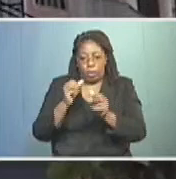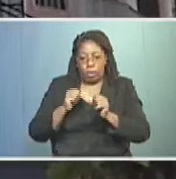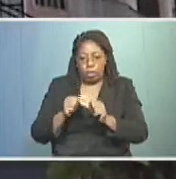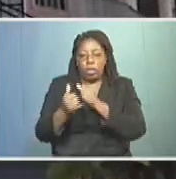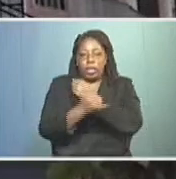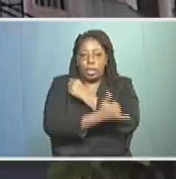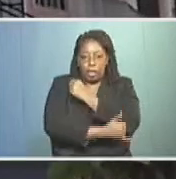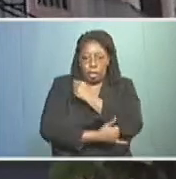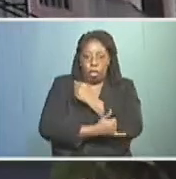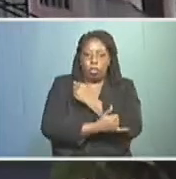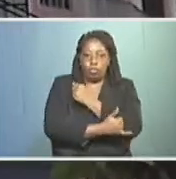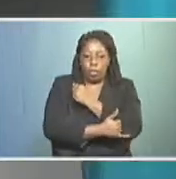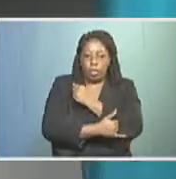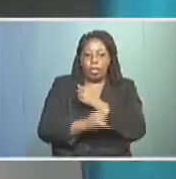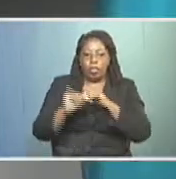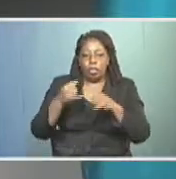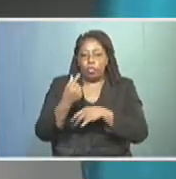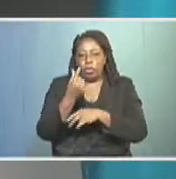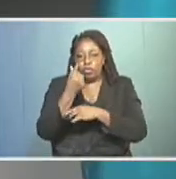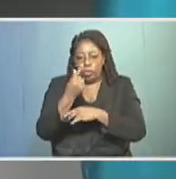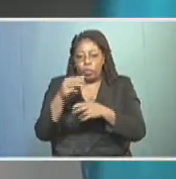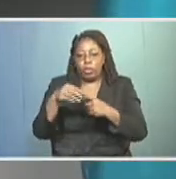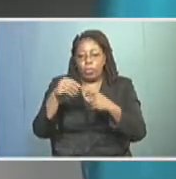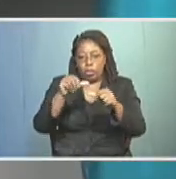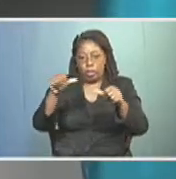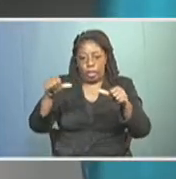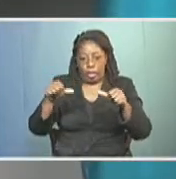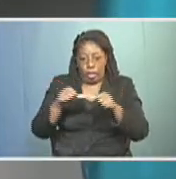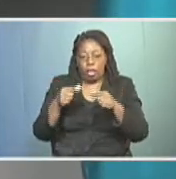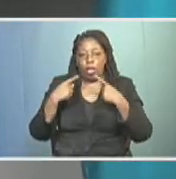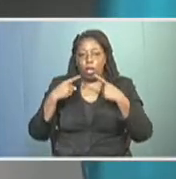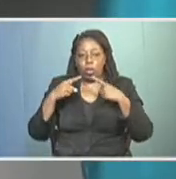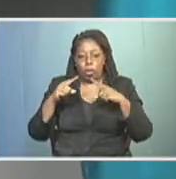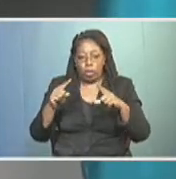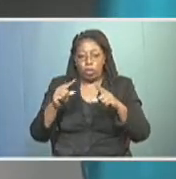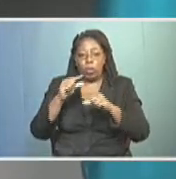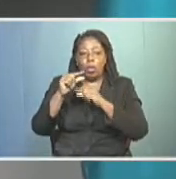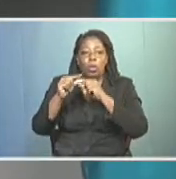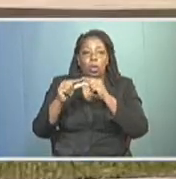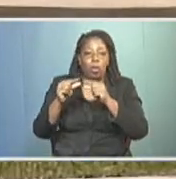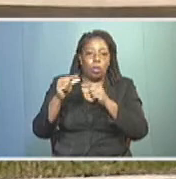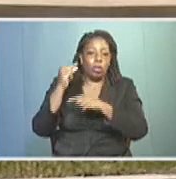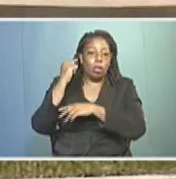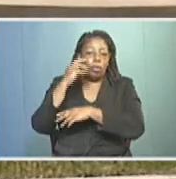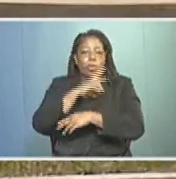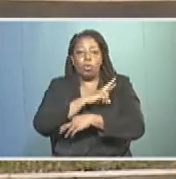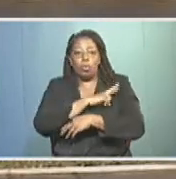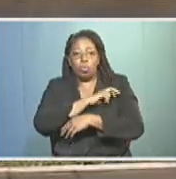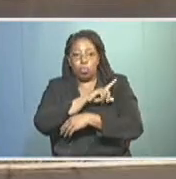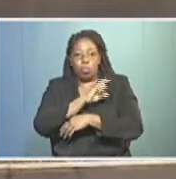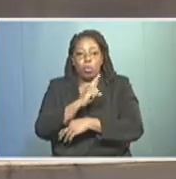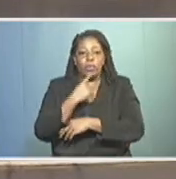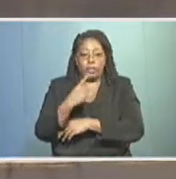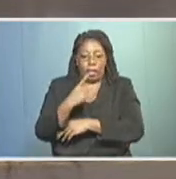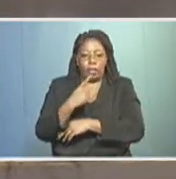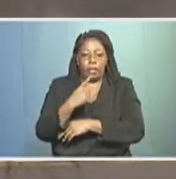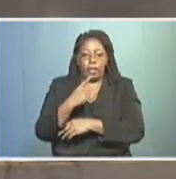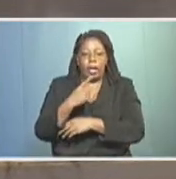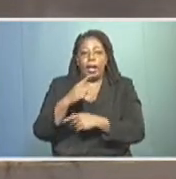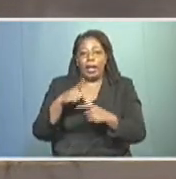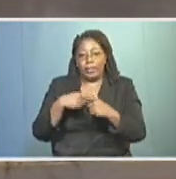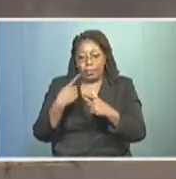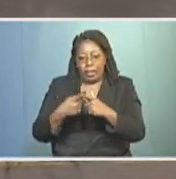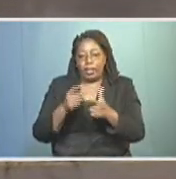country, save for a few specialized areas. And according to State Minister Glover Roll, that will remain the case until the audit